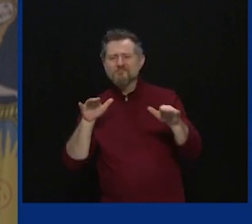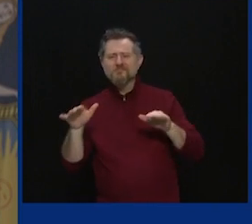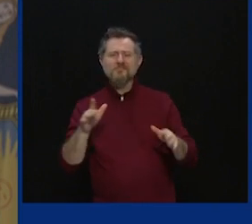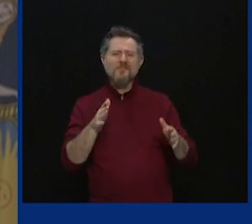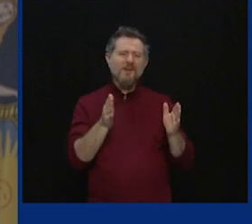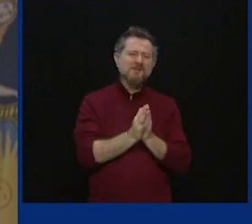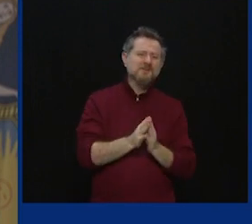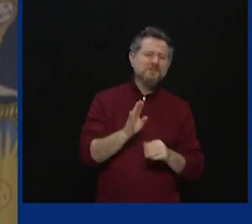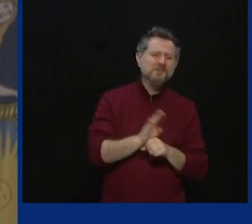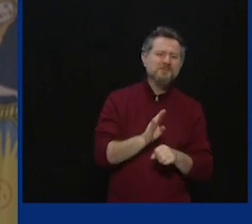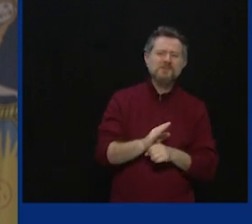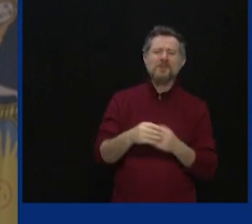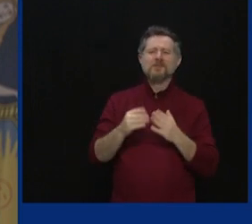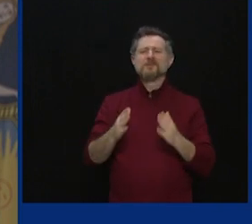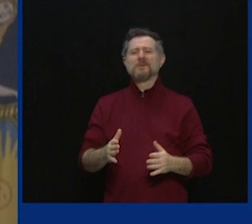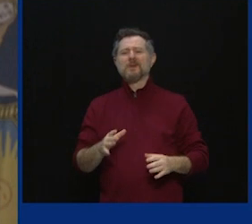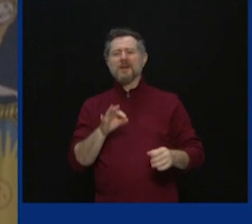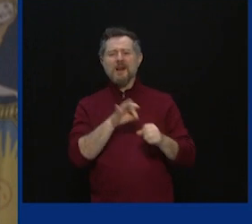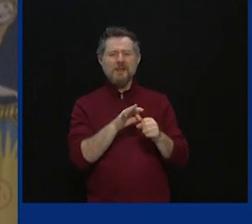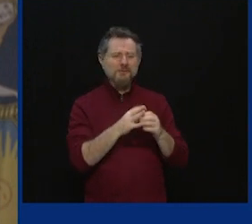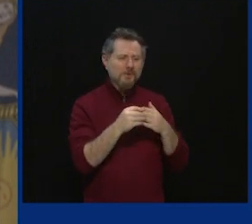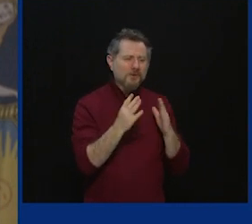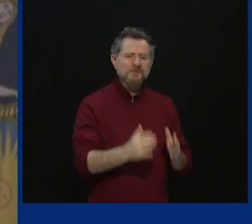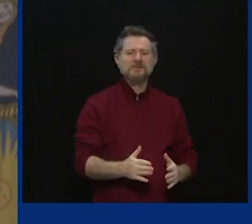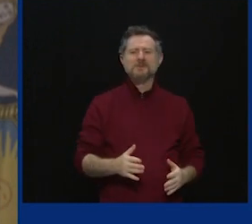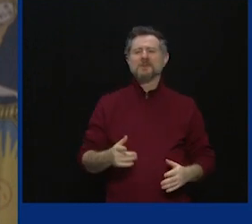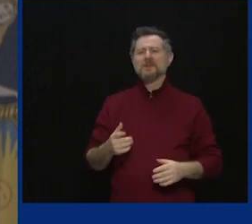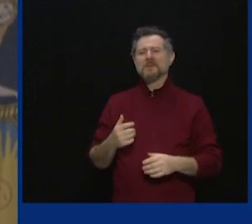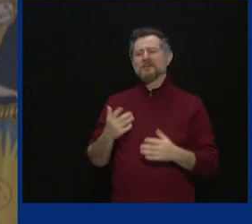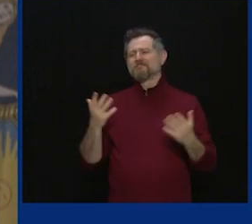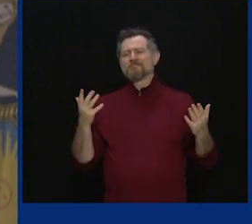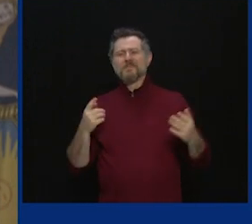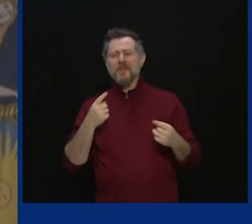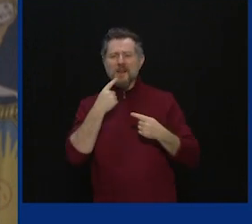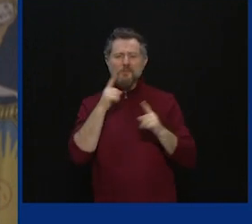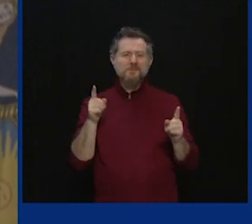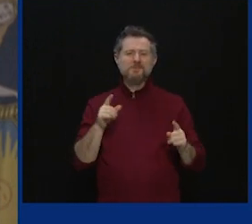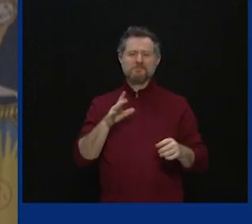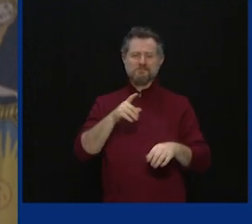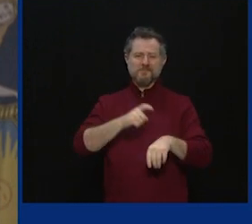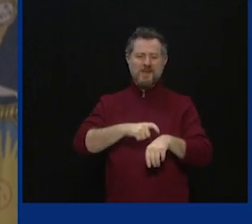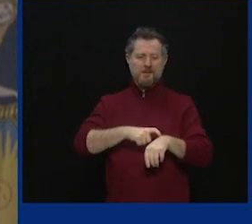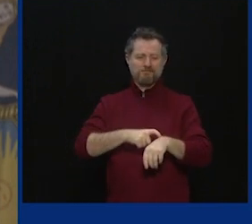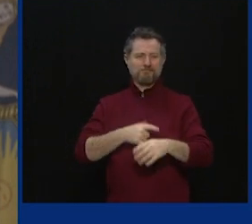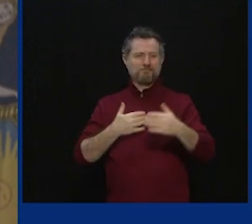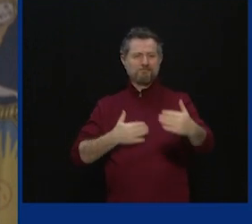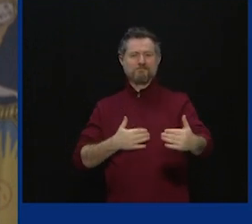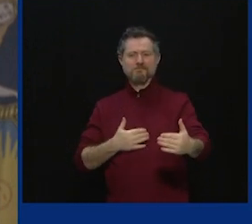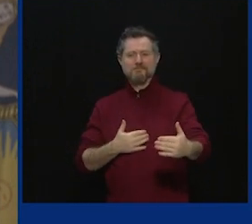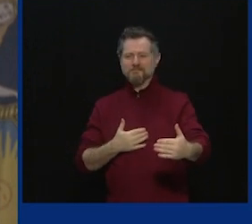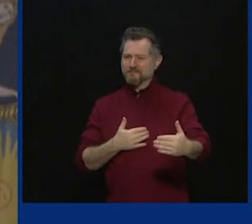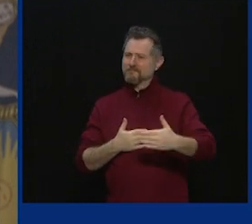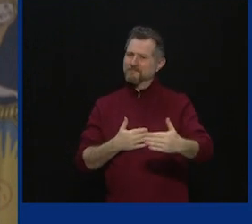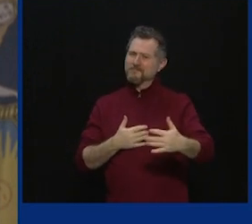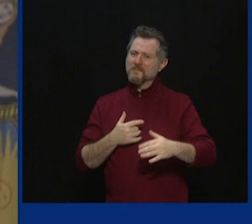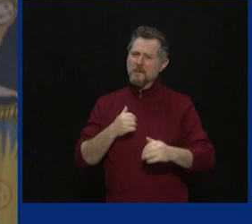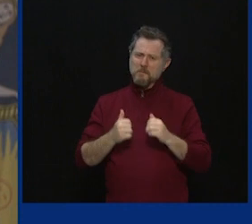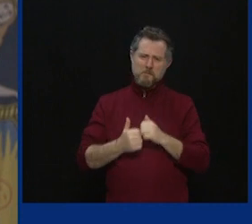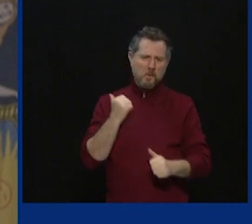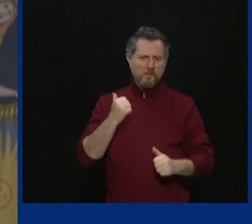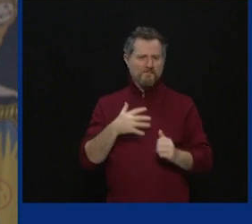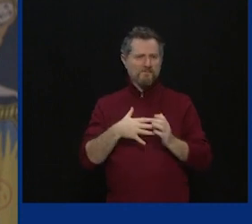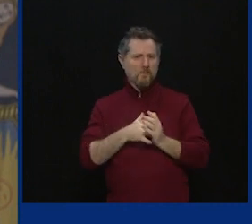given us a time frame. Get us through this holiday surge time, our time of most vulnerability. We know this. This is common